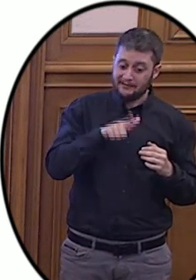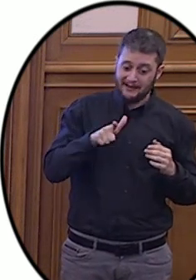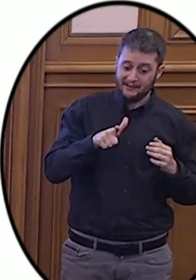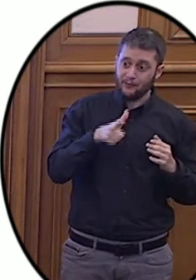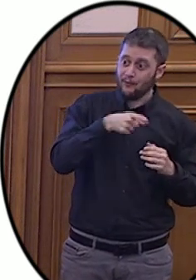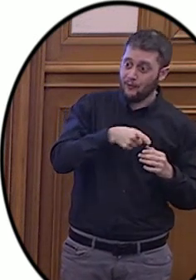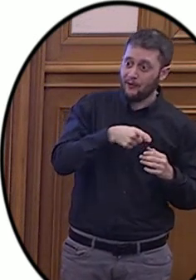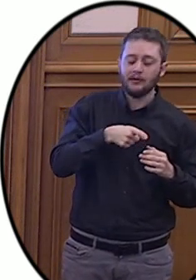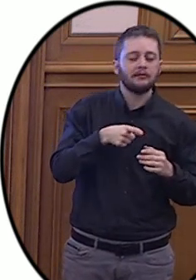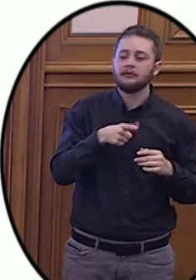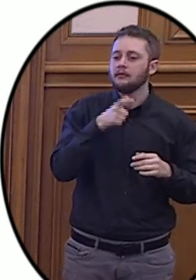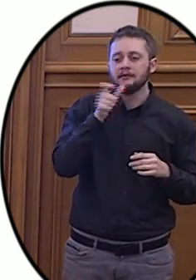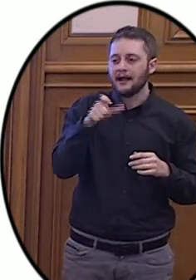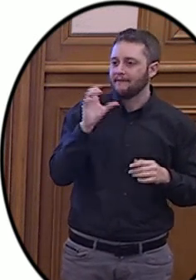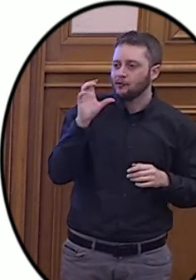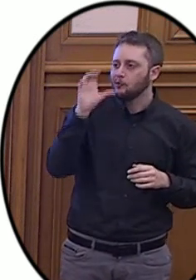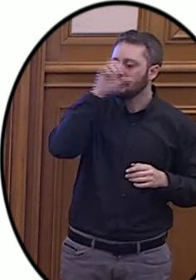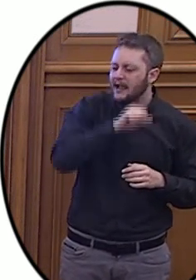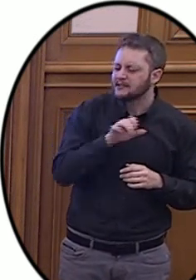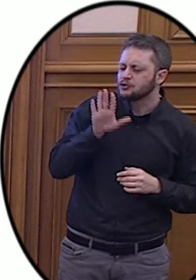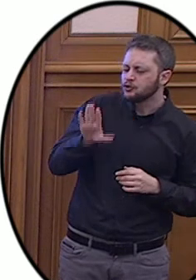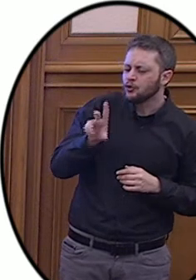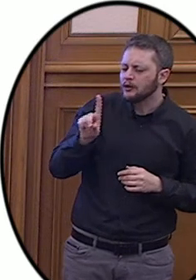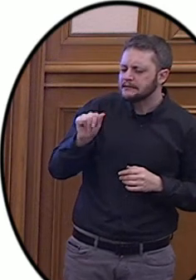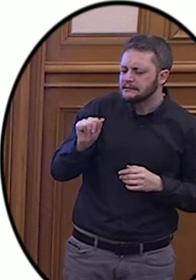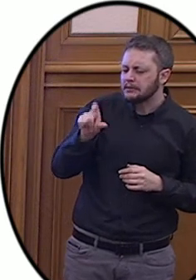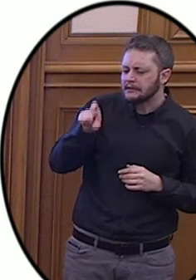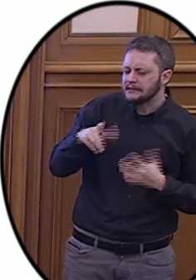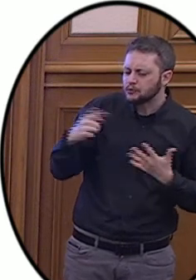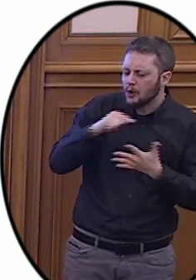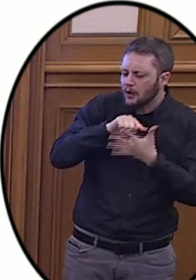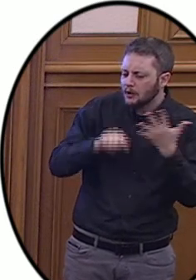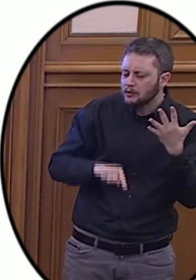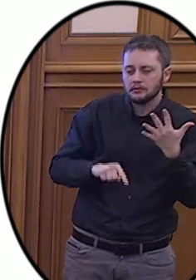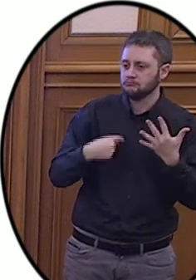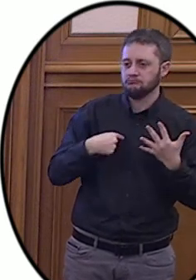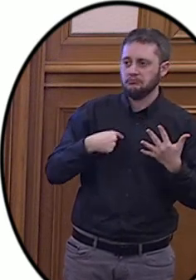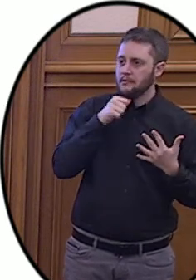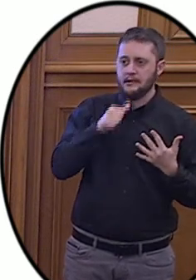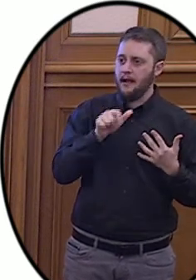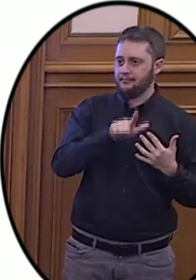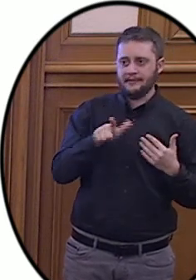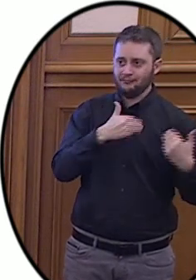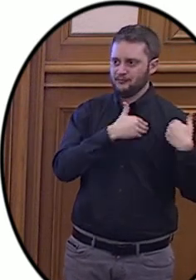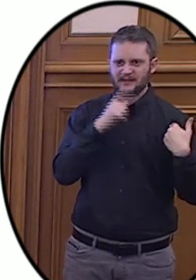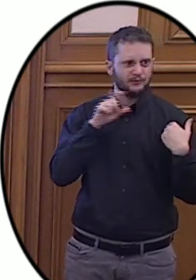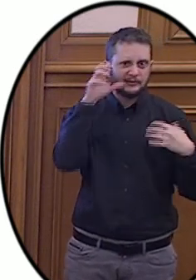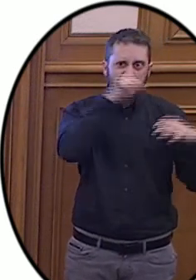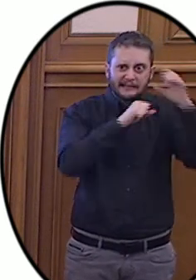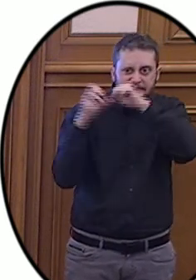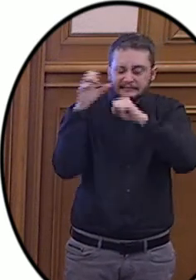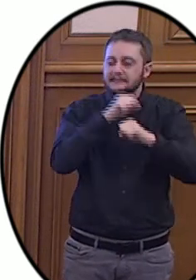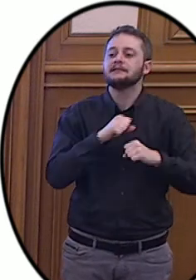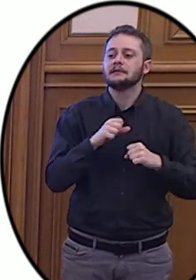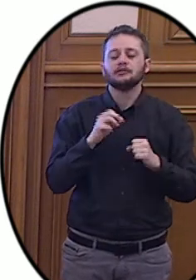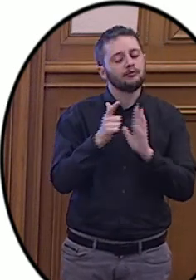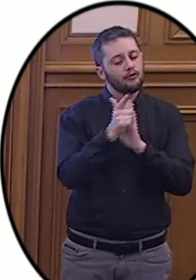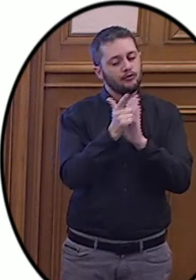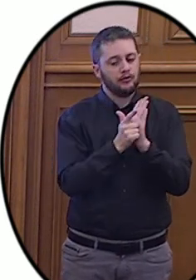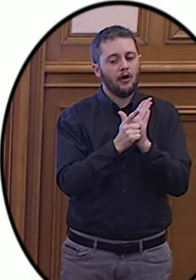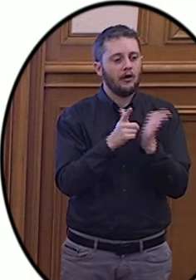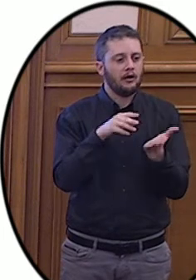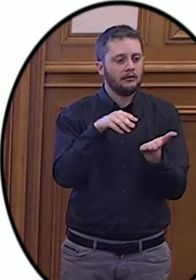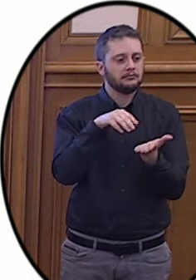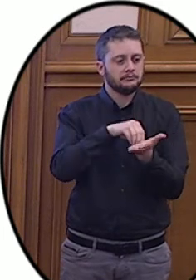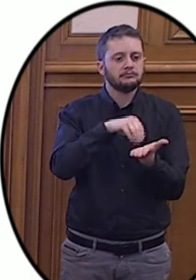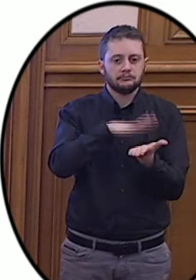or guess about what somebody's disability-related needs are. And so the law and the legal framework puts